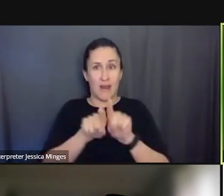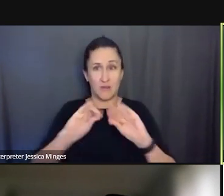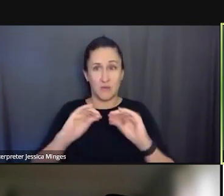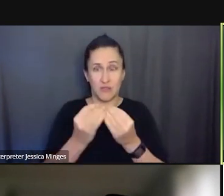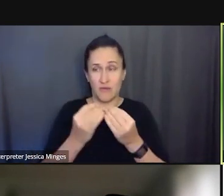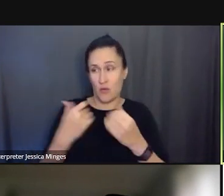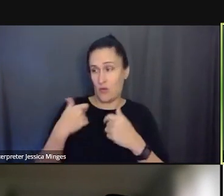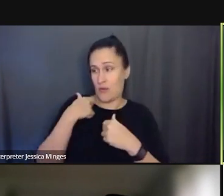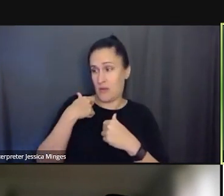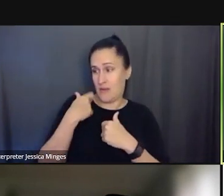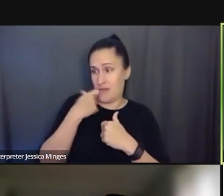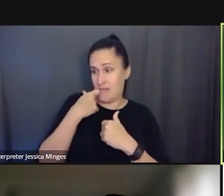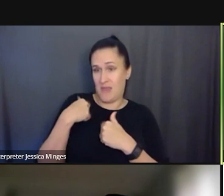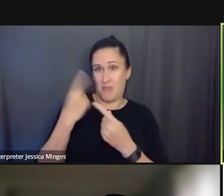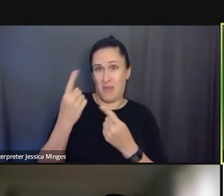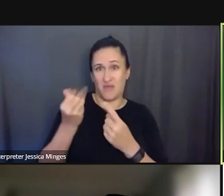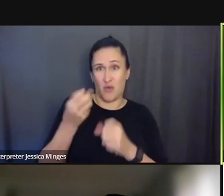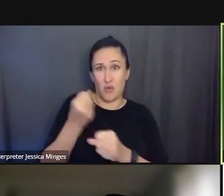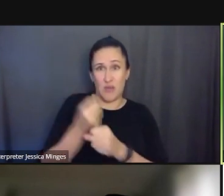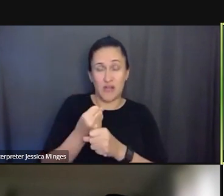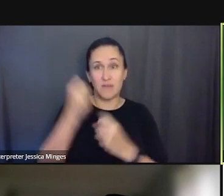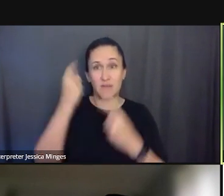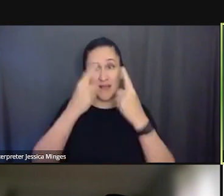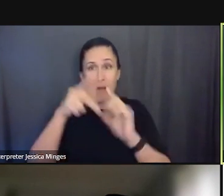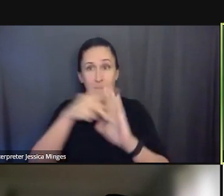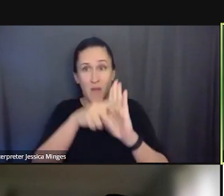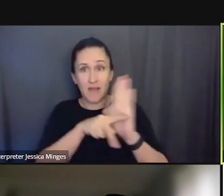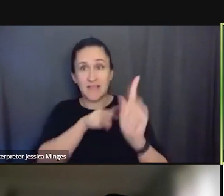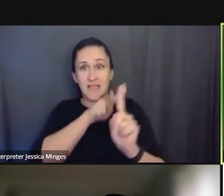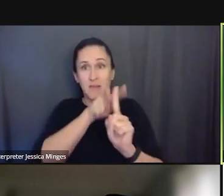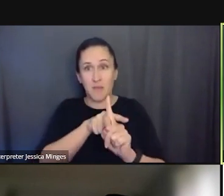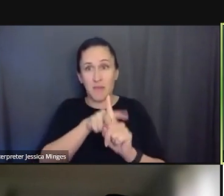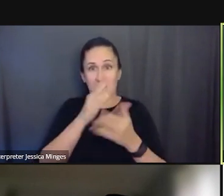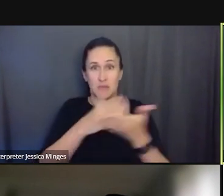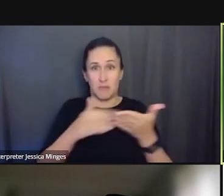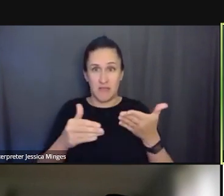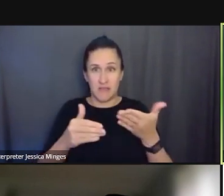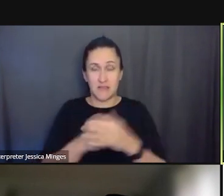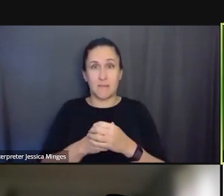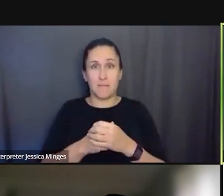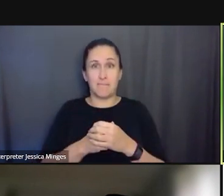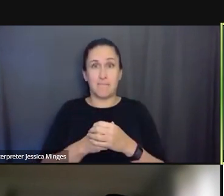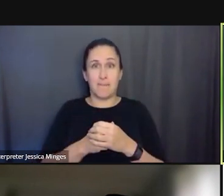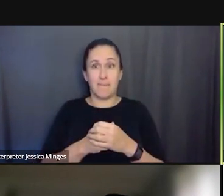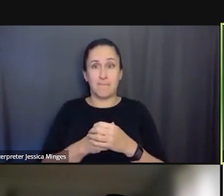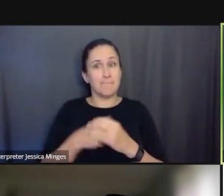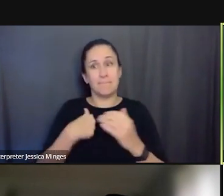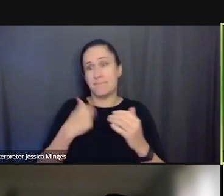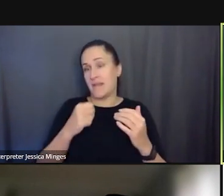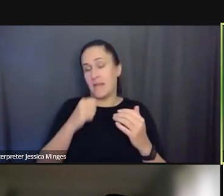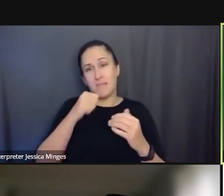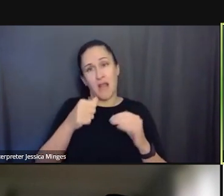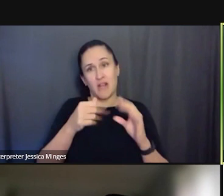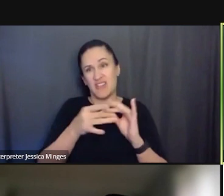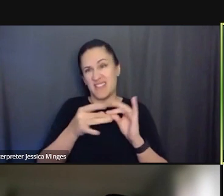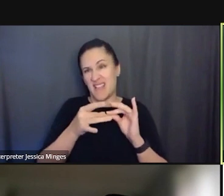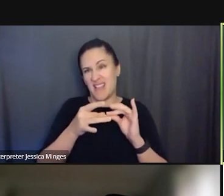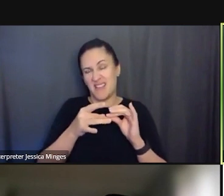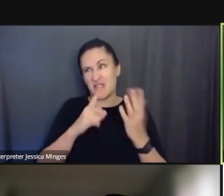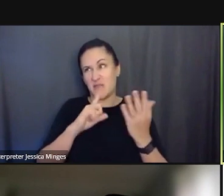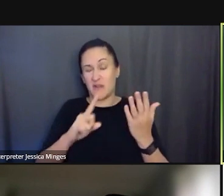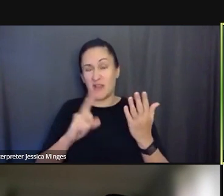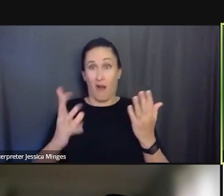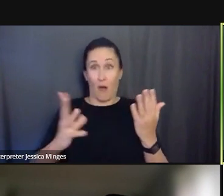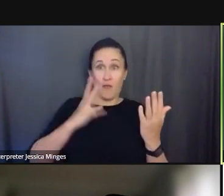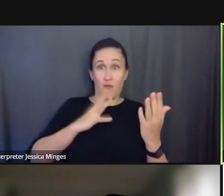of years, have been thinking about policy and the implementation piece. So I will not say that there's necessarily a formal plan